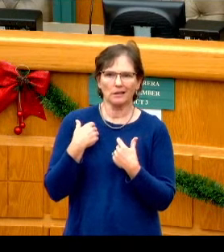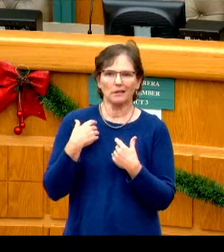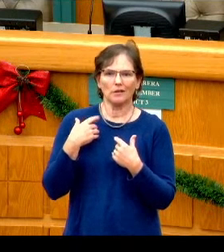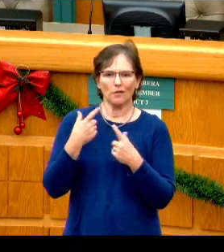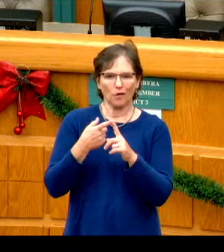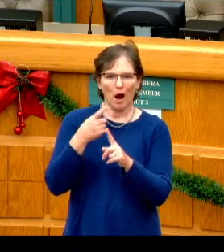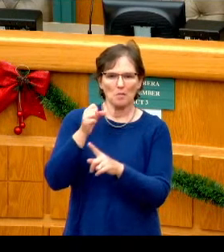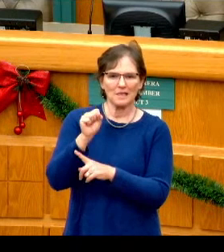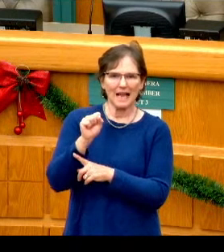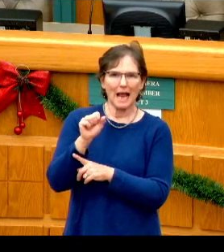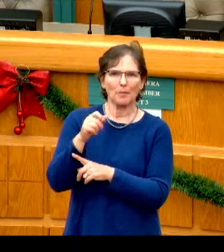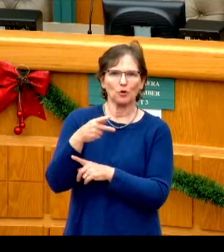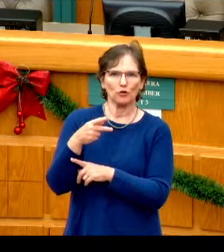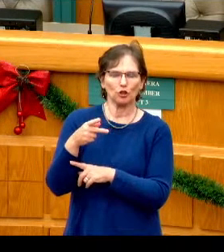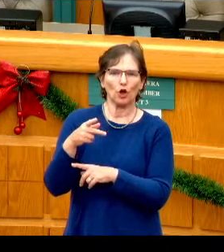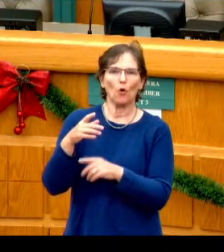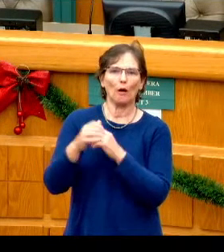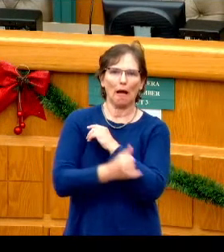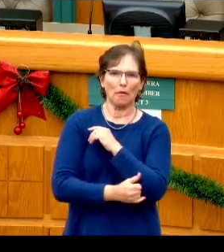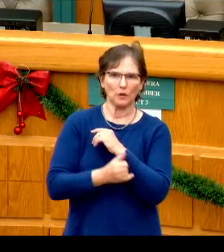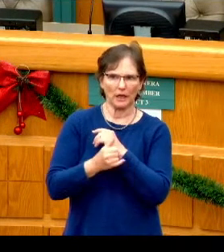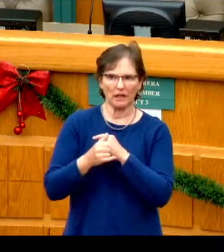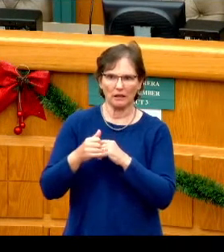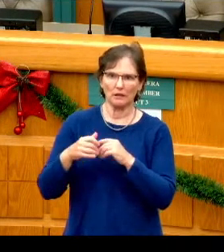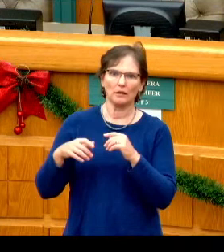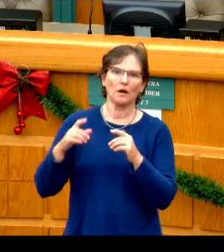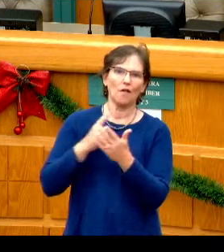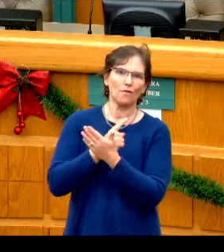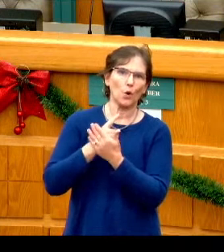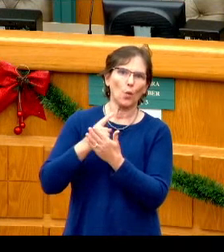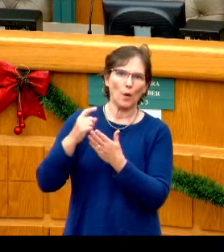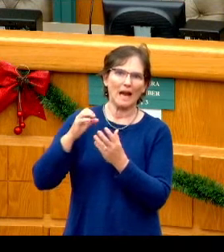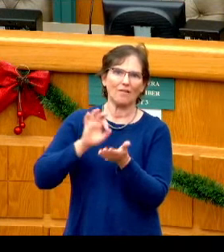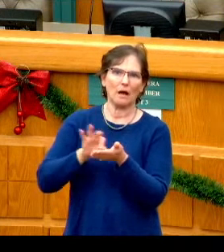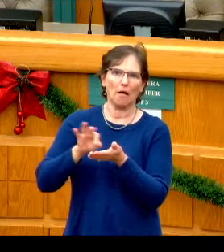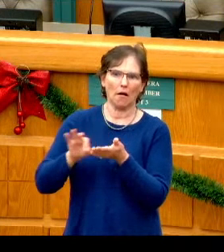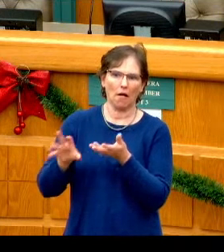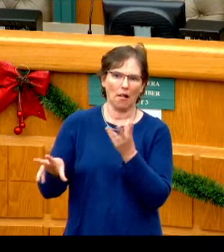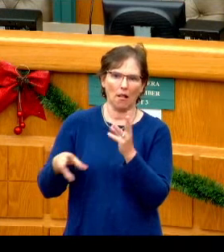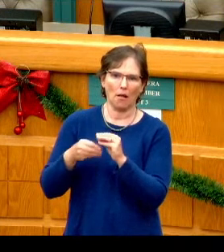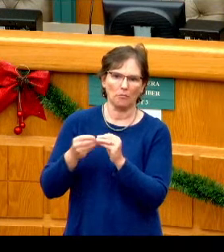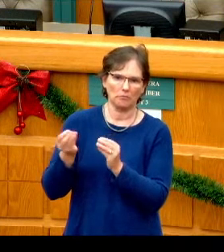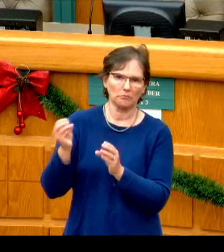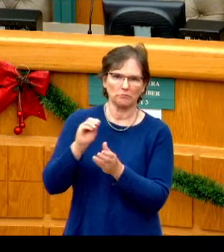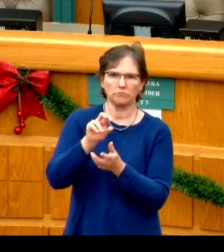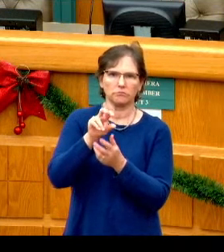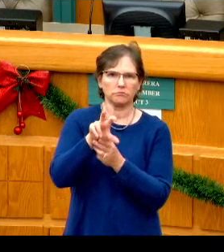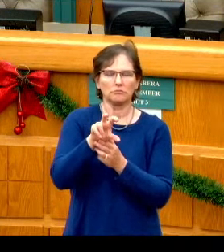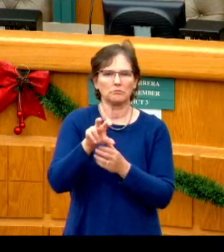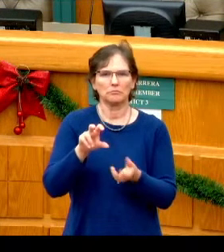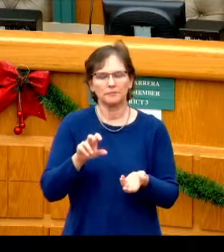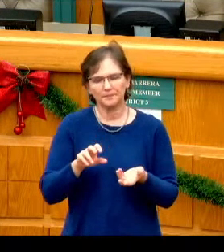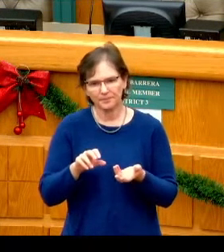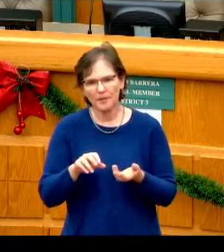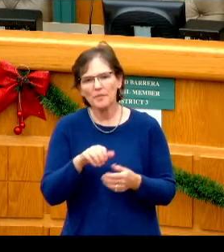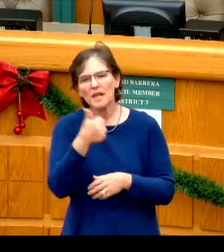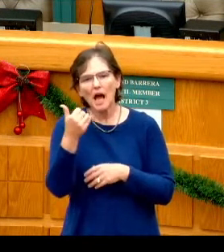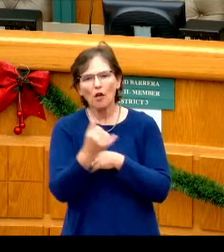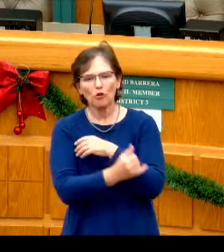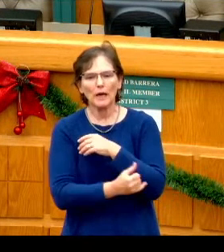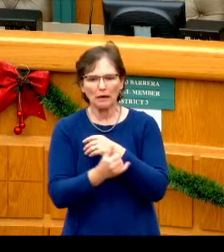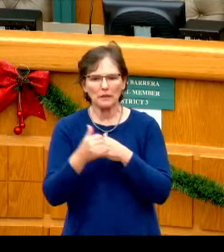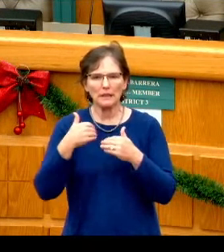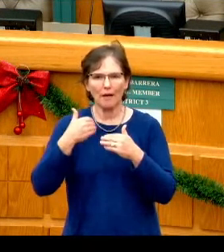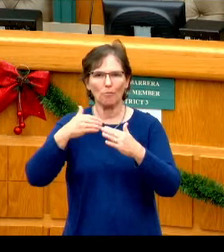are getting reported there. And then the other counties in the coastal bend are well below the levels of Nueces.